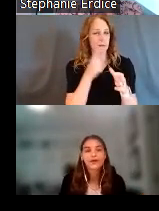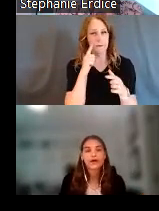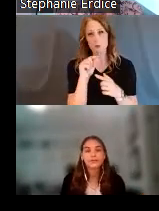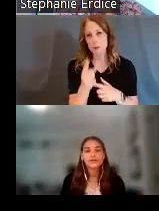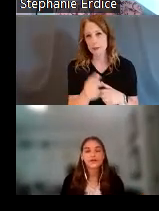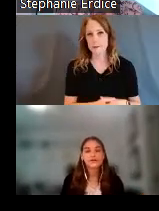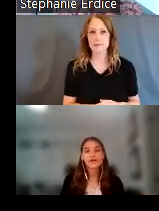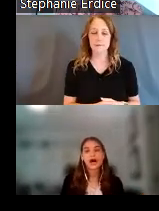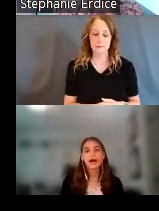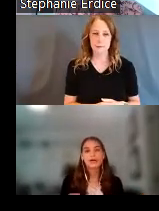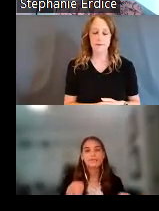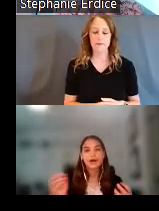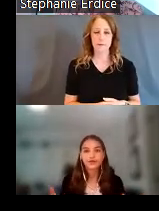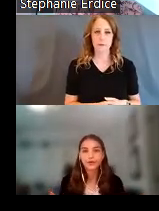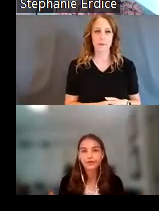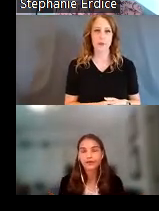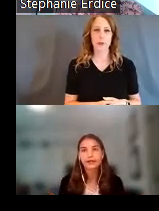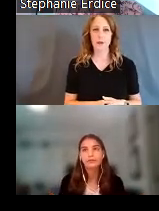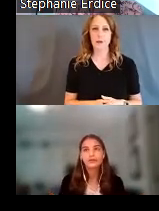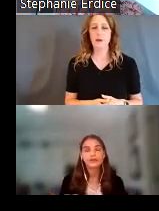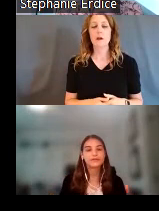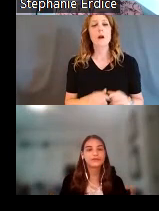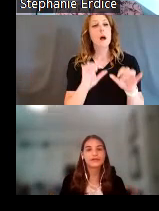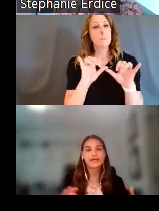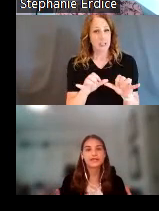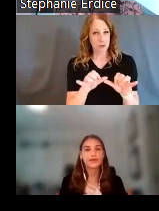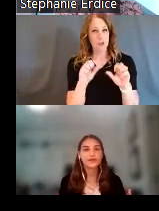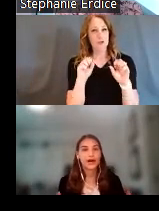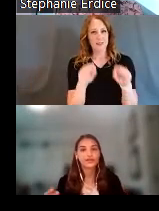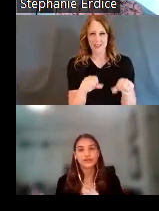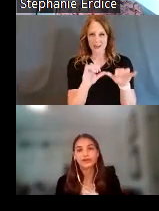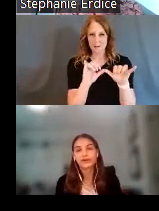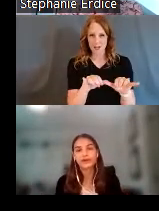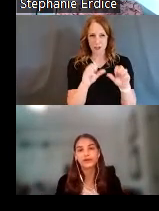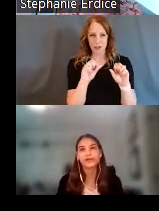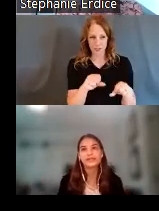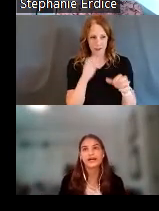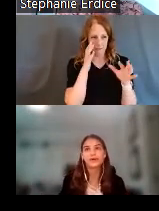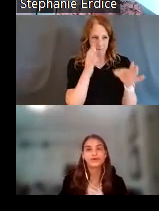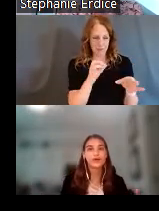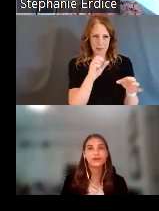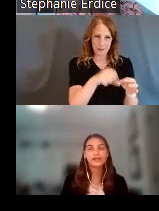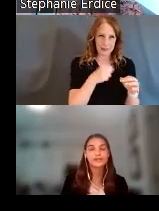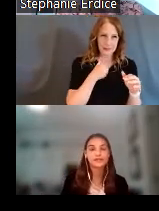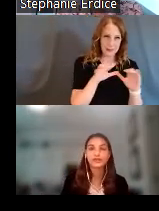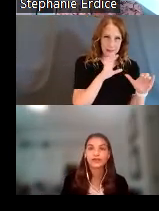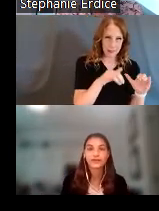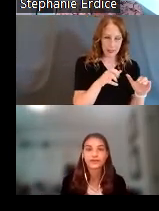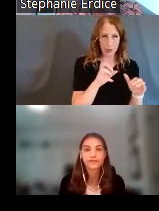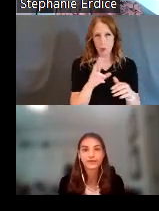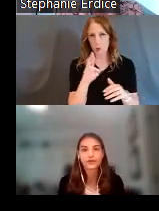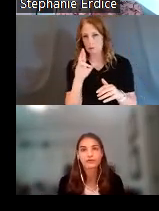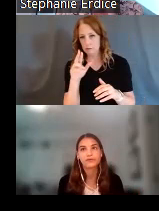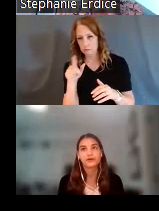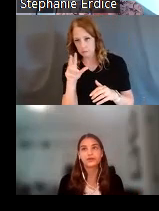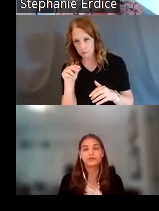that. So those are measurable. You can assess whether you're actually doing it. You can assess whether 20 minutes is a good